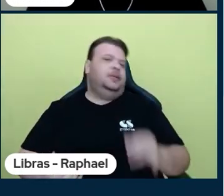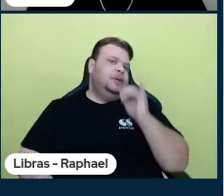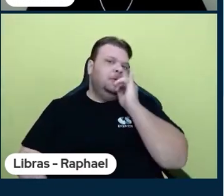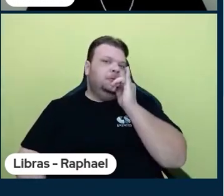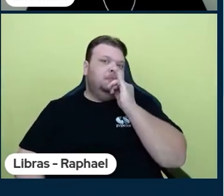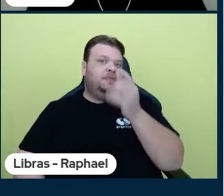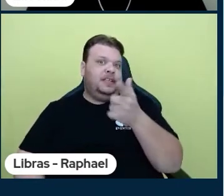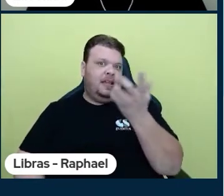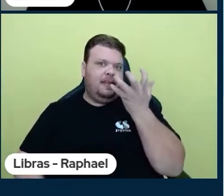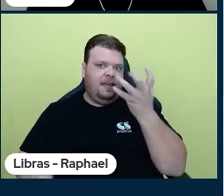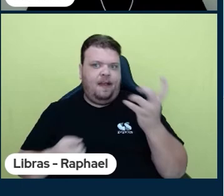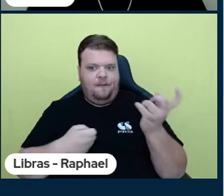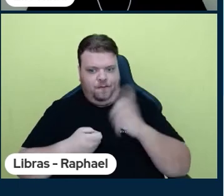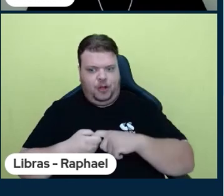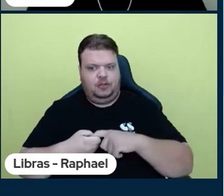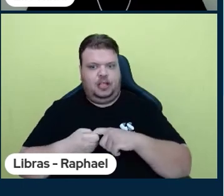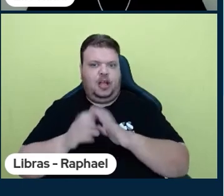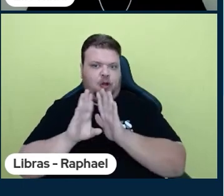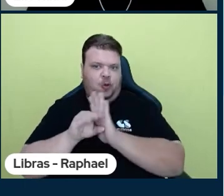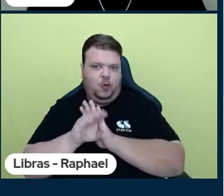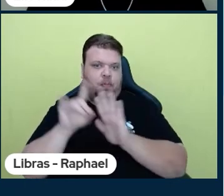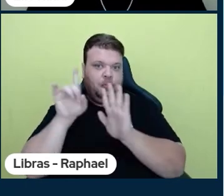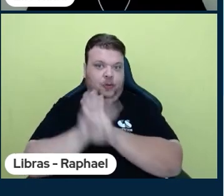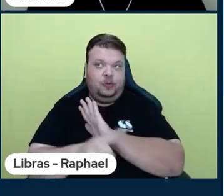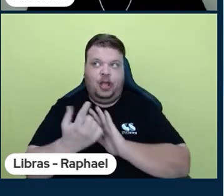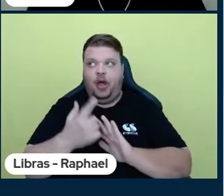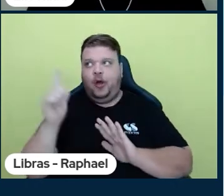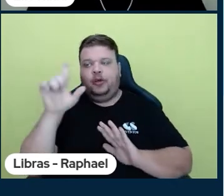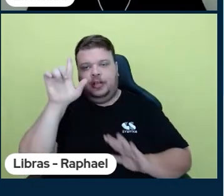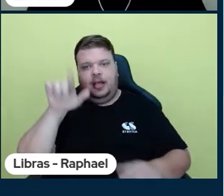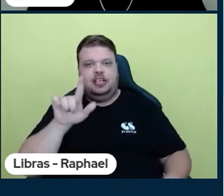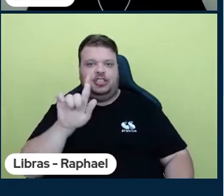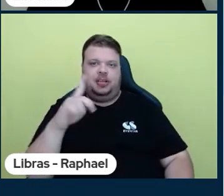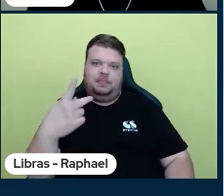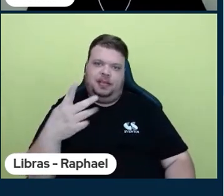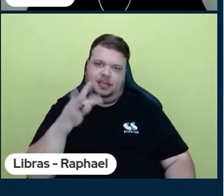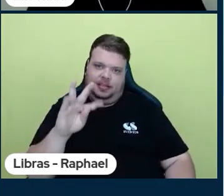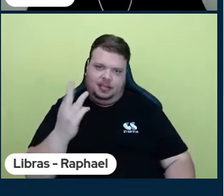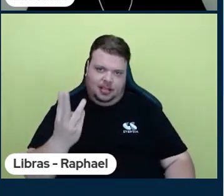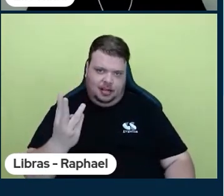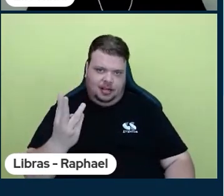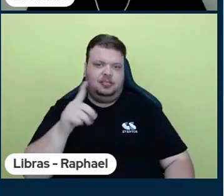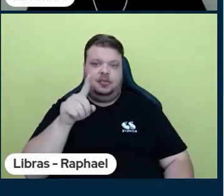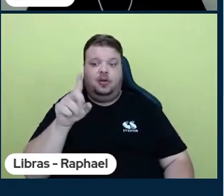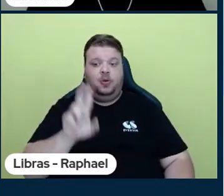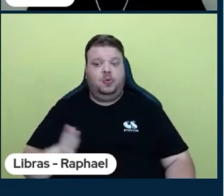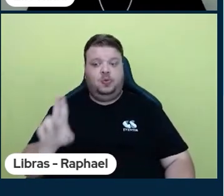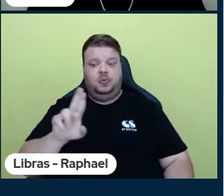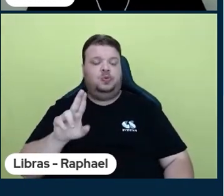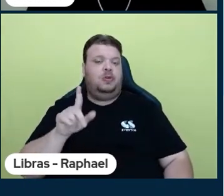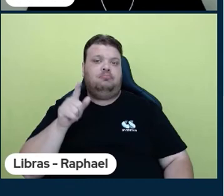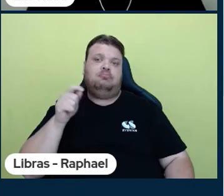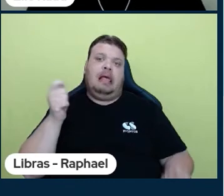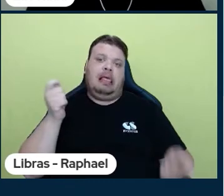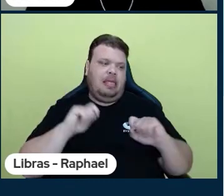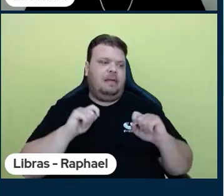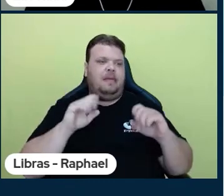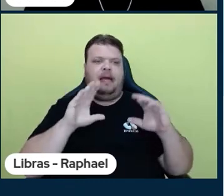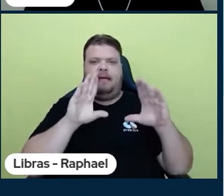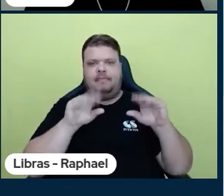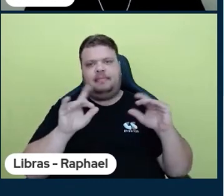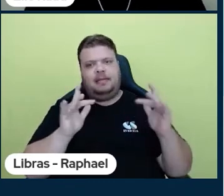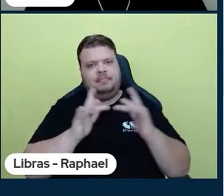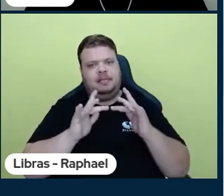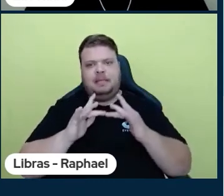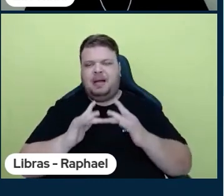our chatbot and get all those information that you are seeing here in these different examples.